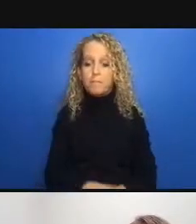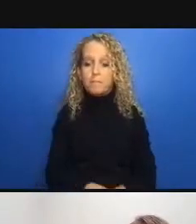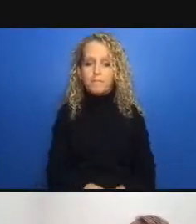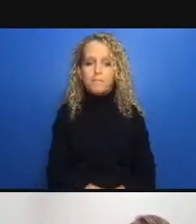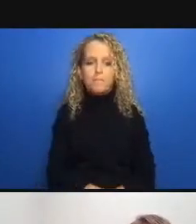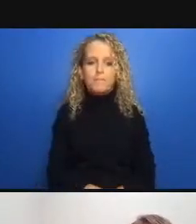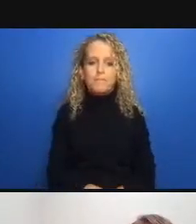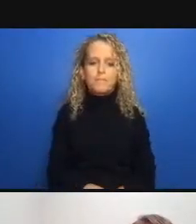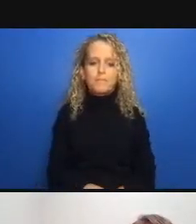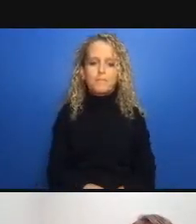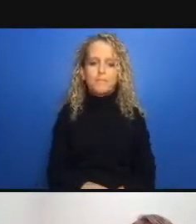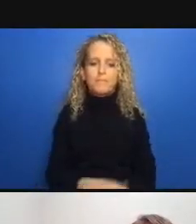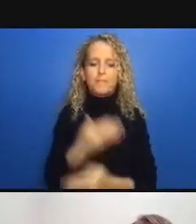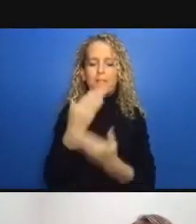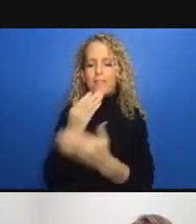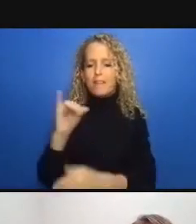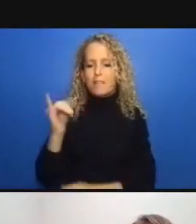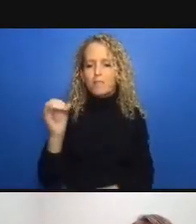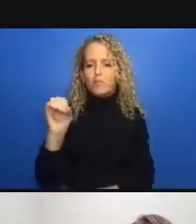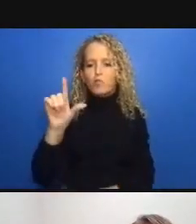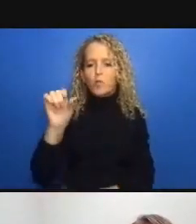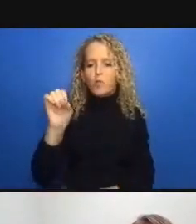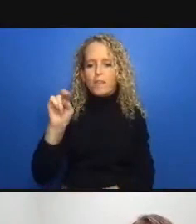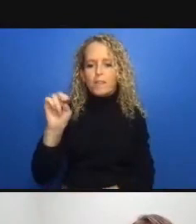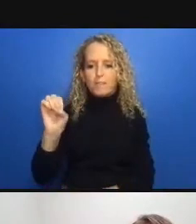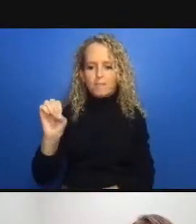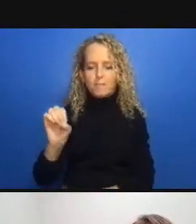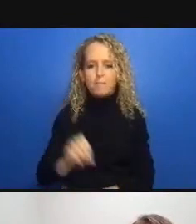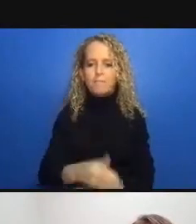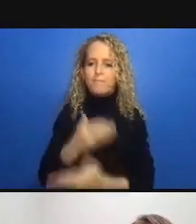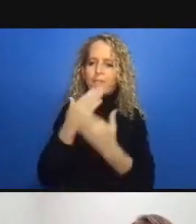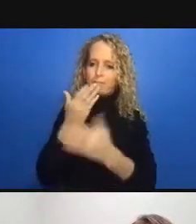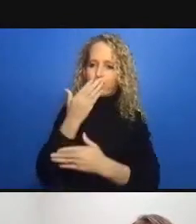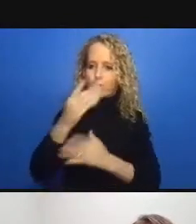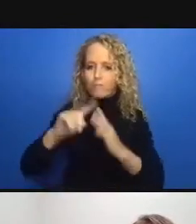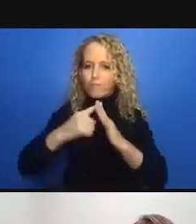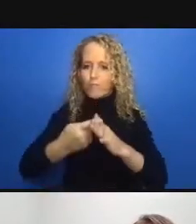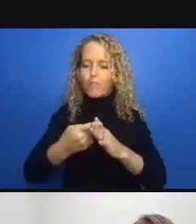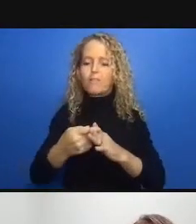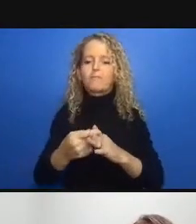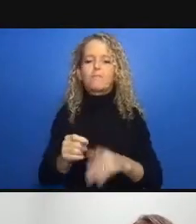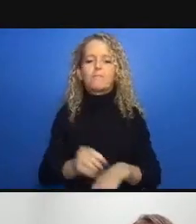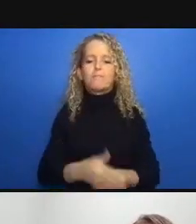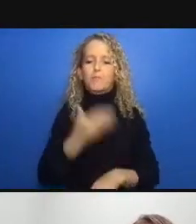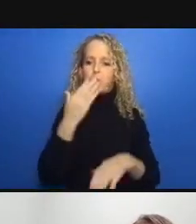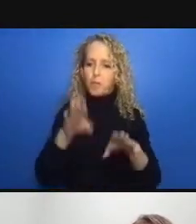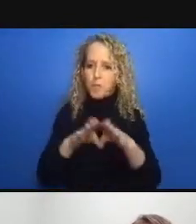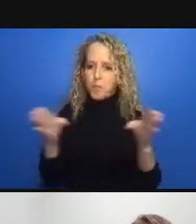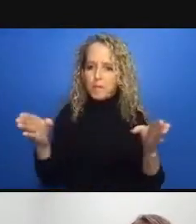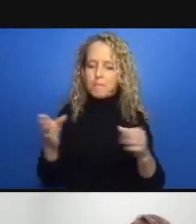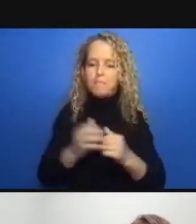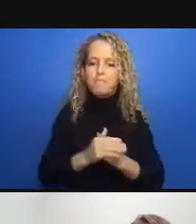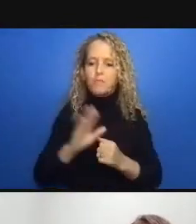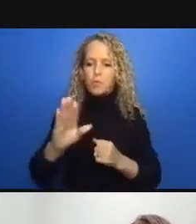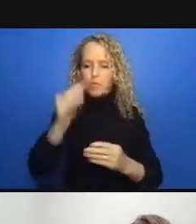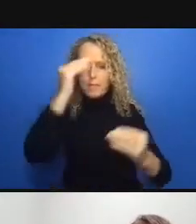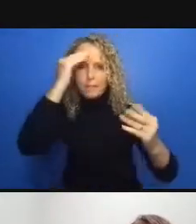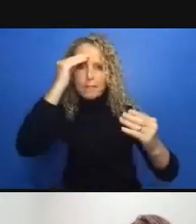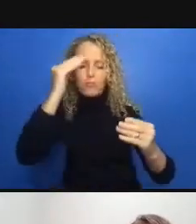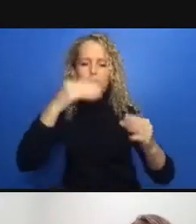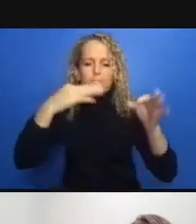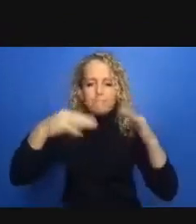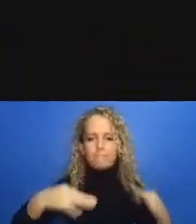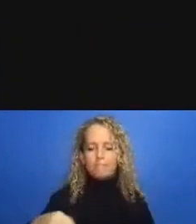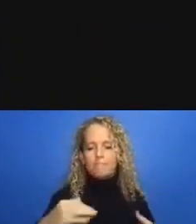Jolene, thanks so much for that. That was great. And that's really good to get us started, I think, for the conversation this evening. There's a lot of context in there, so I really, really appreciate your